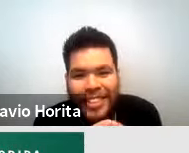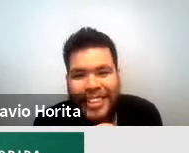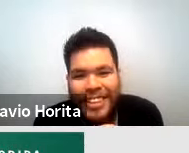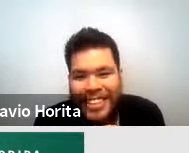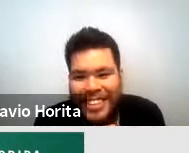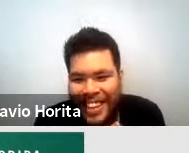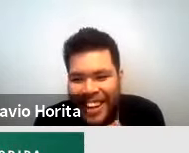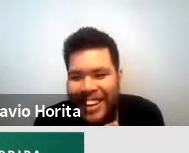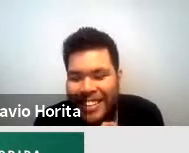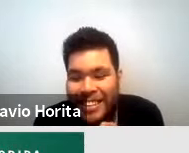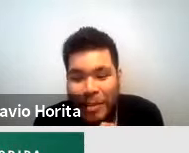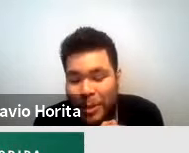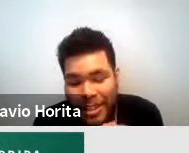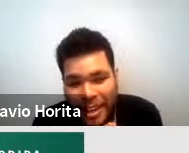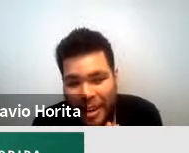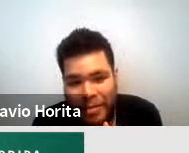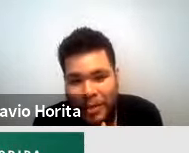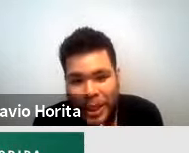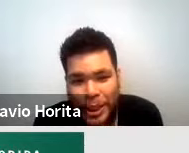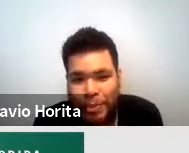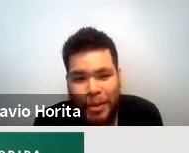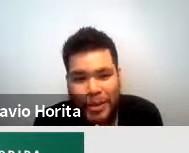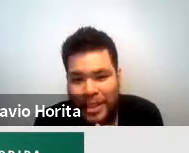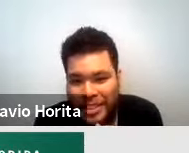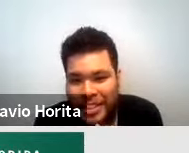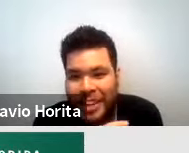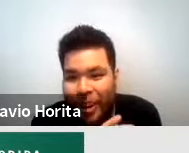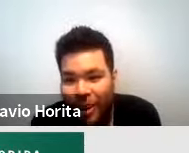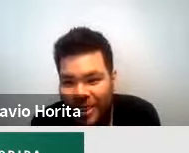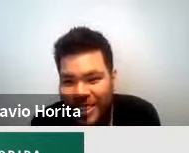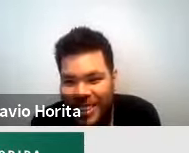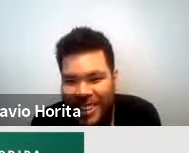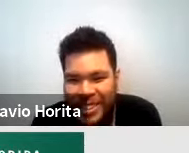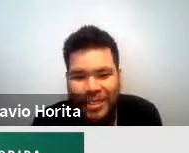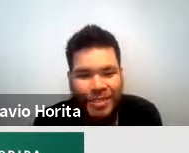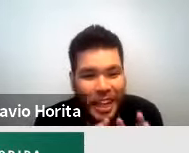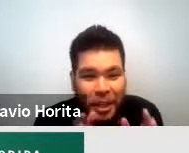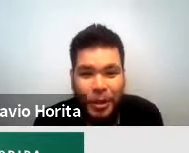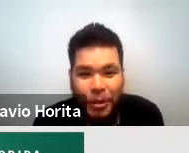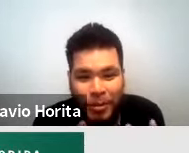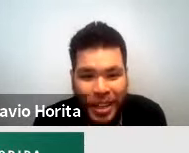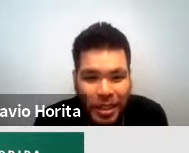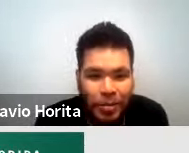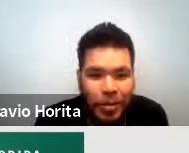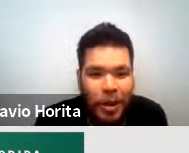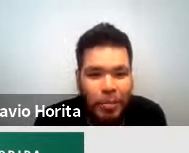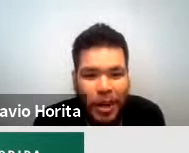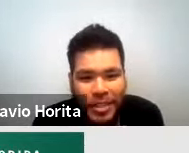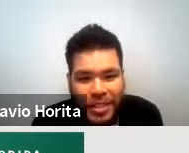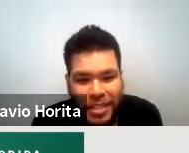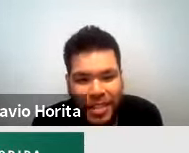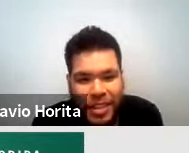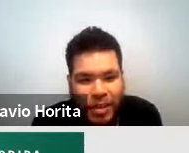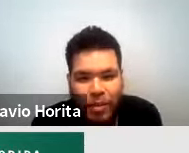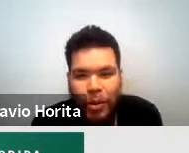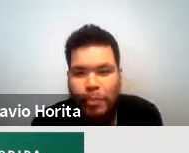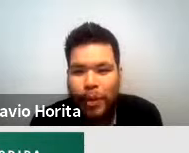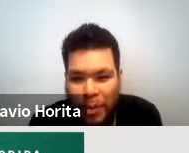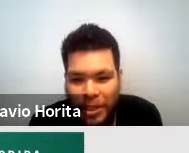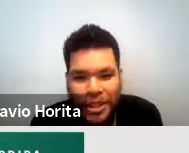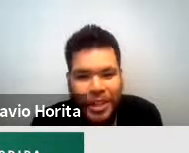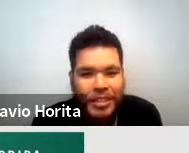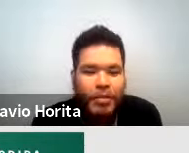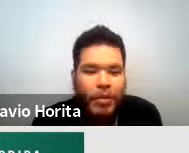without these guidelines, I would not have finished my PhD at all, you know? So thank you very much